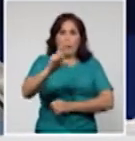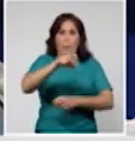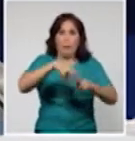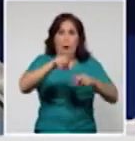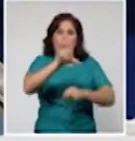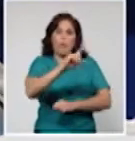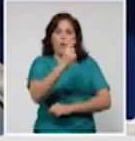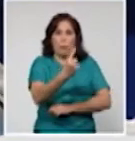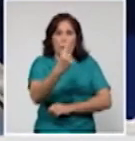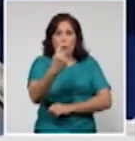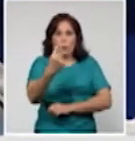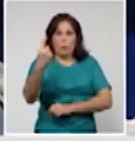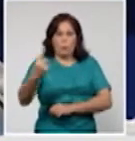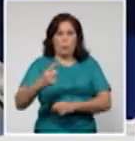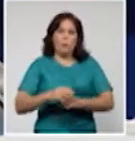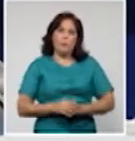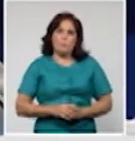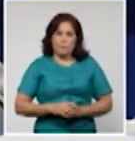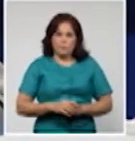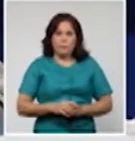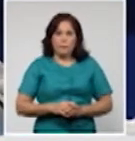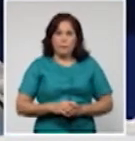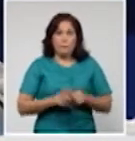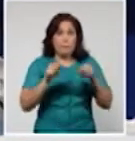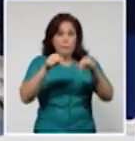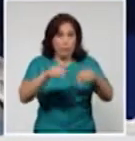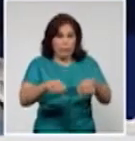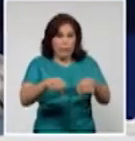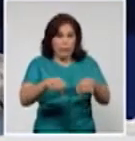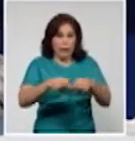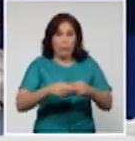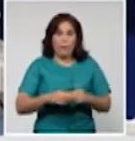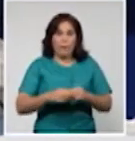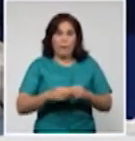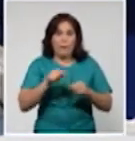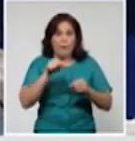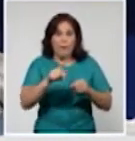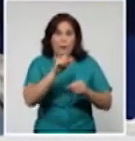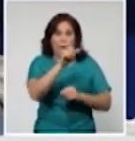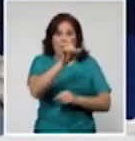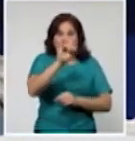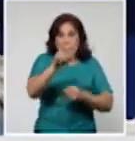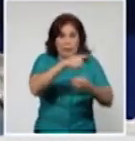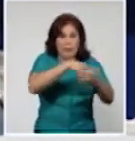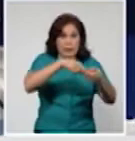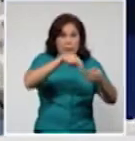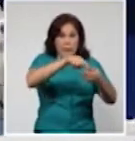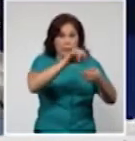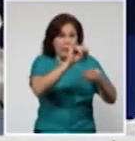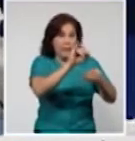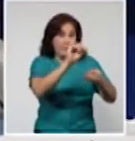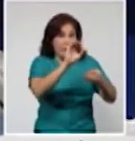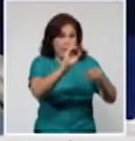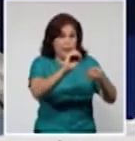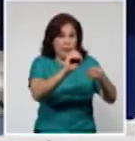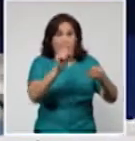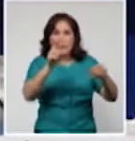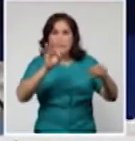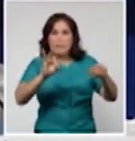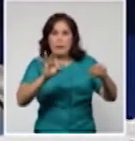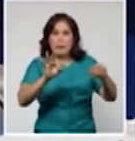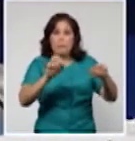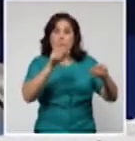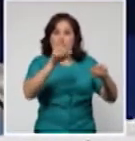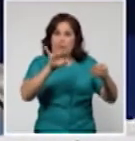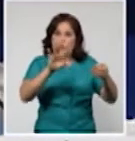Las Tunas and Granma, and 1 each from Villa Clara, Camagüey, and